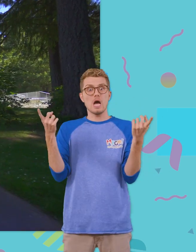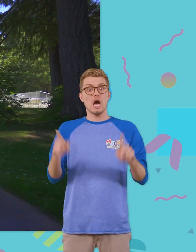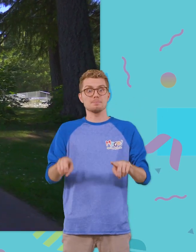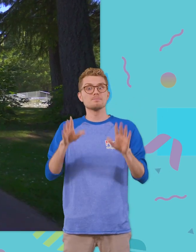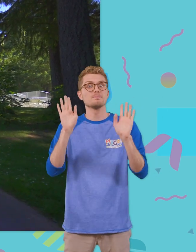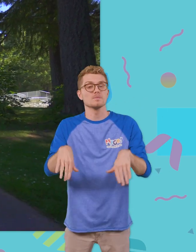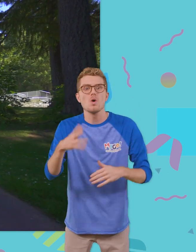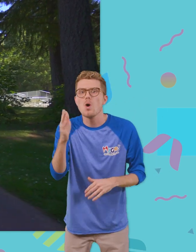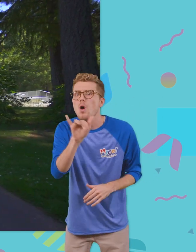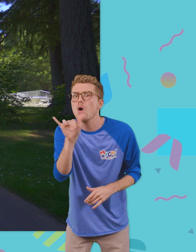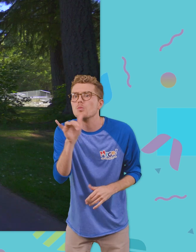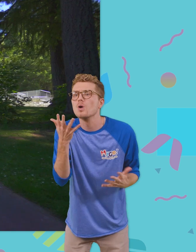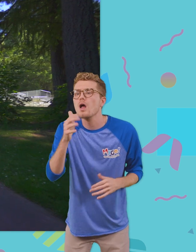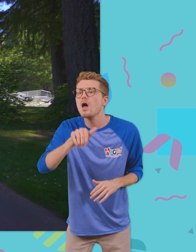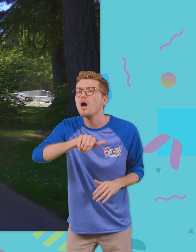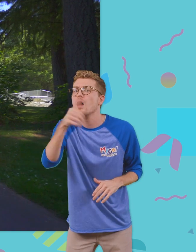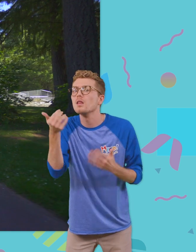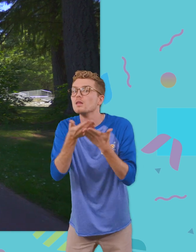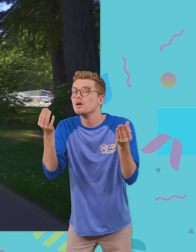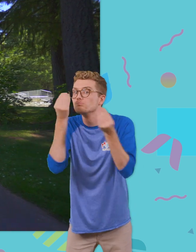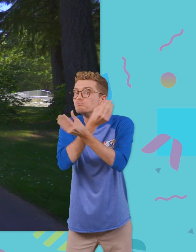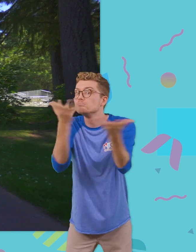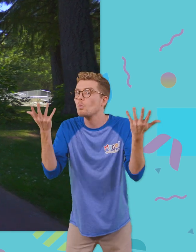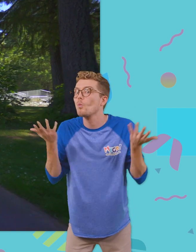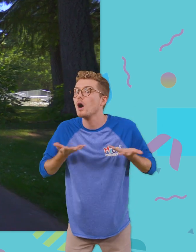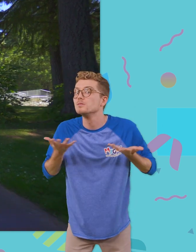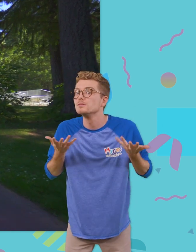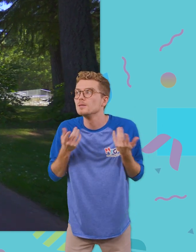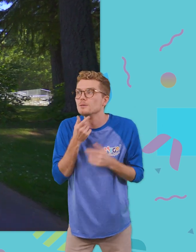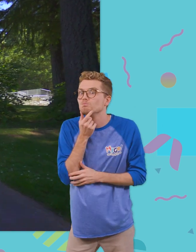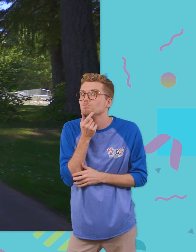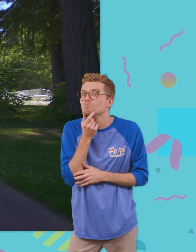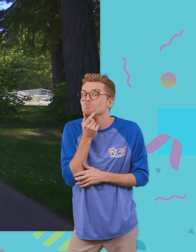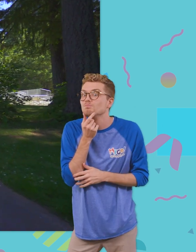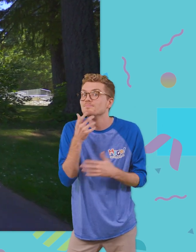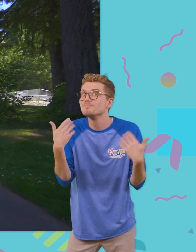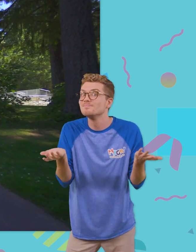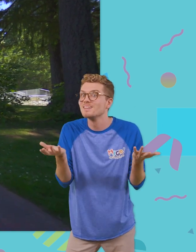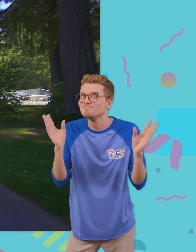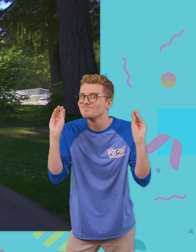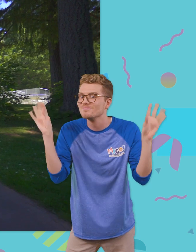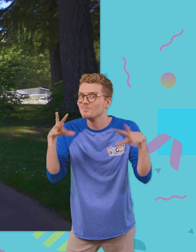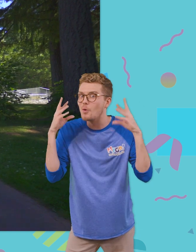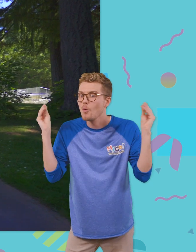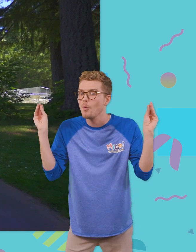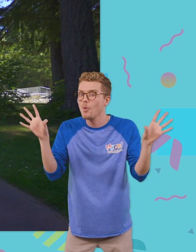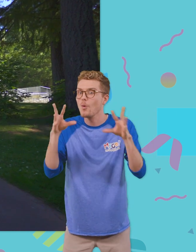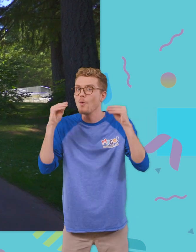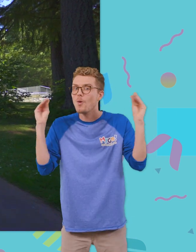everyone know that there's an emergency. And what else is also used to let everyone know that there's an